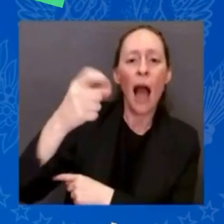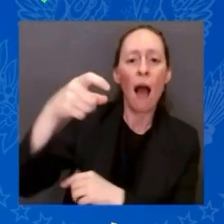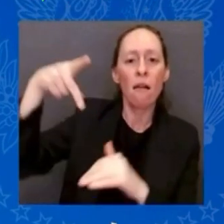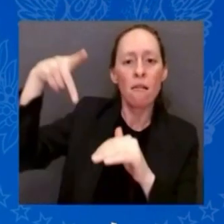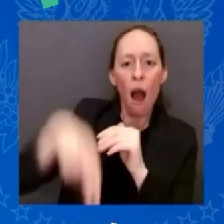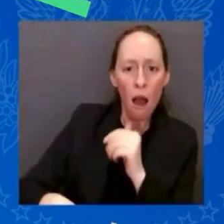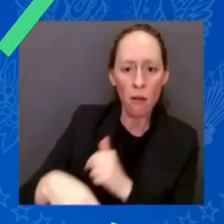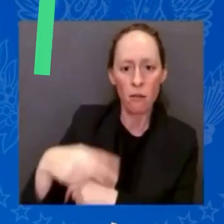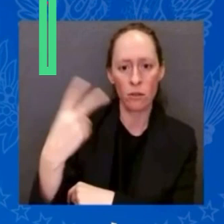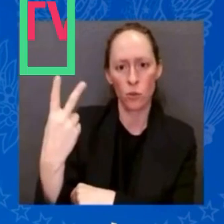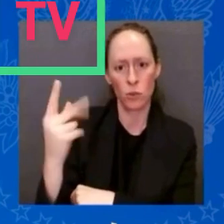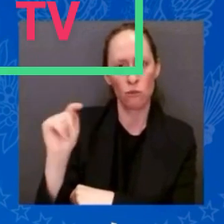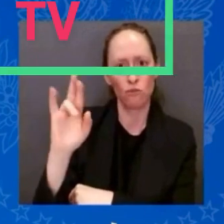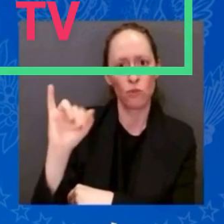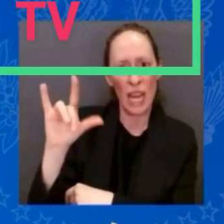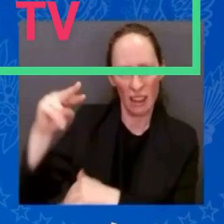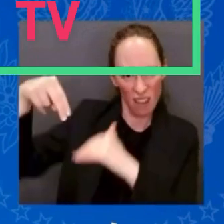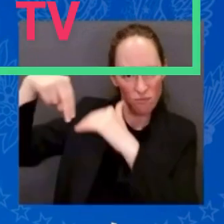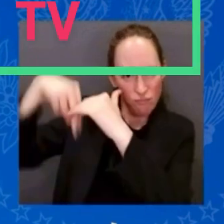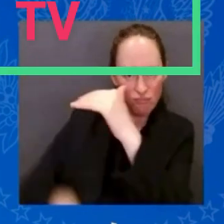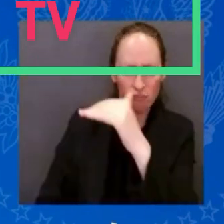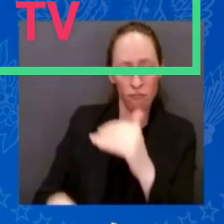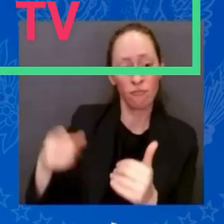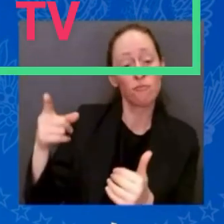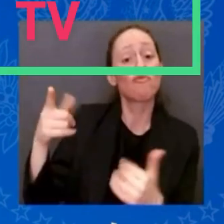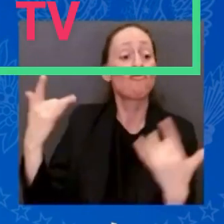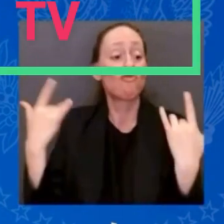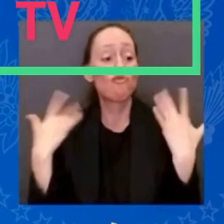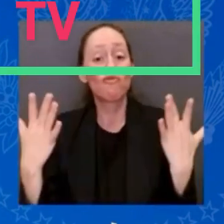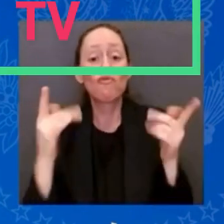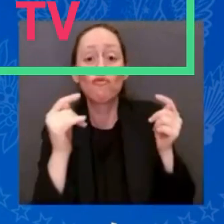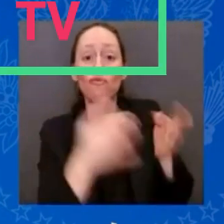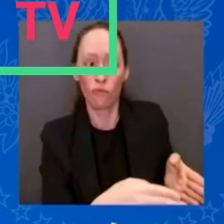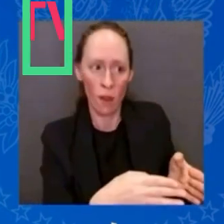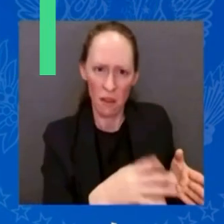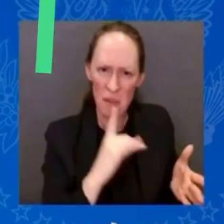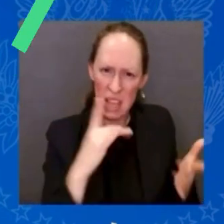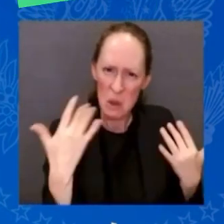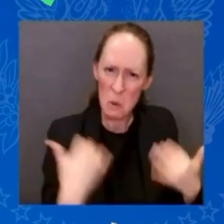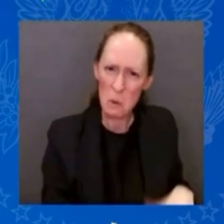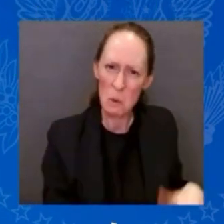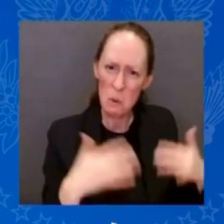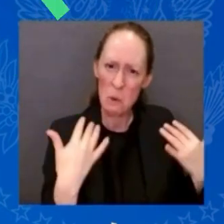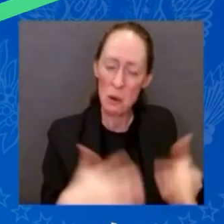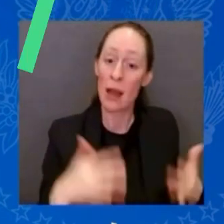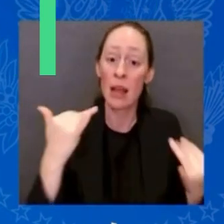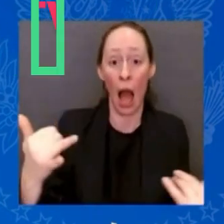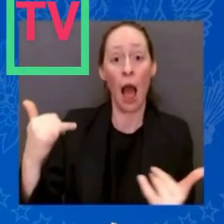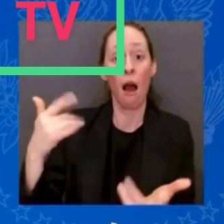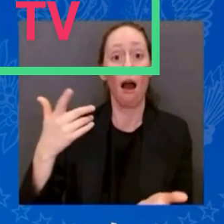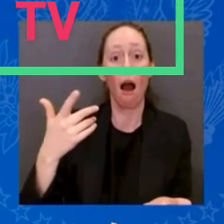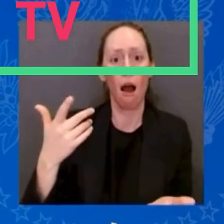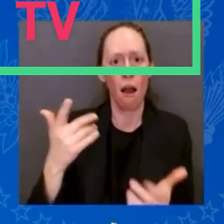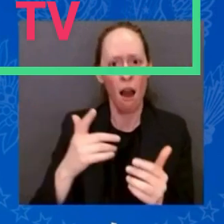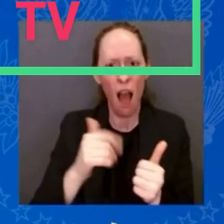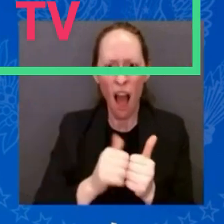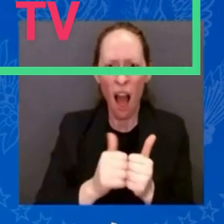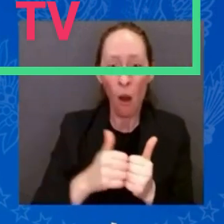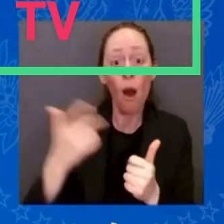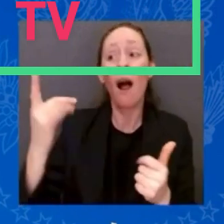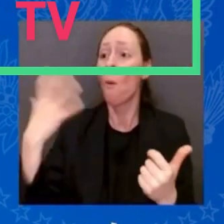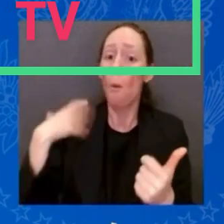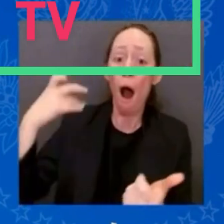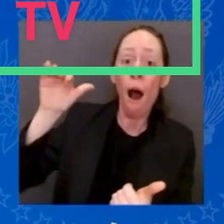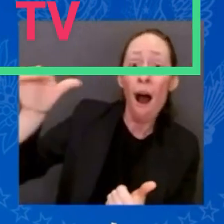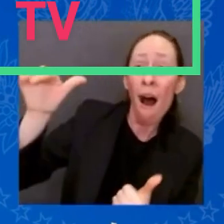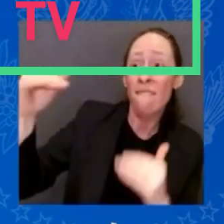clear. For Republicans in Congress, it's not about reducing the deficit. It's not about fairness and forgiving loans. It's only about forgiving loans they